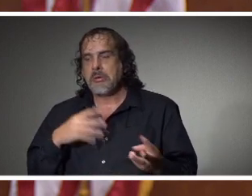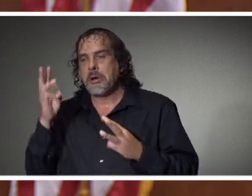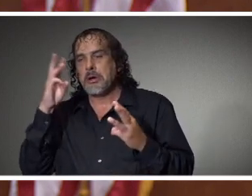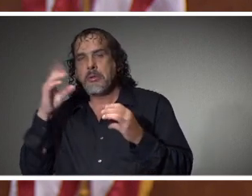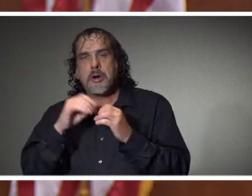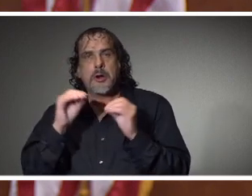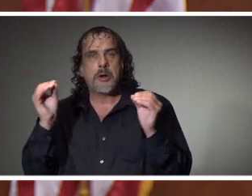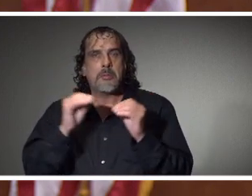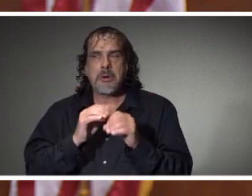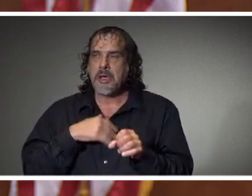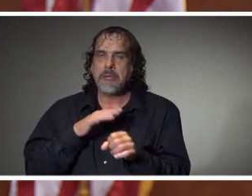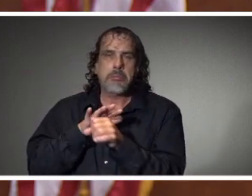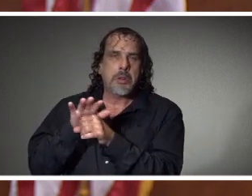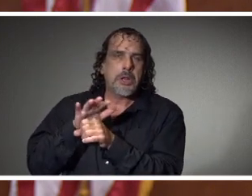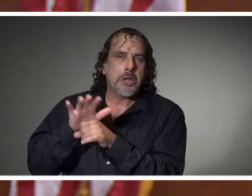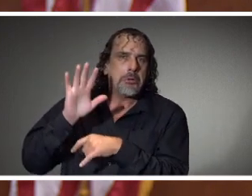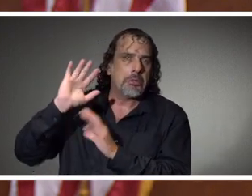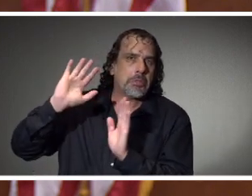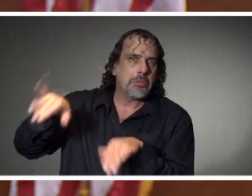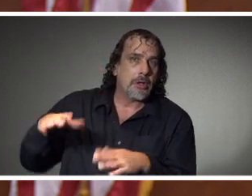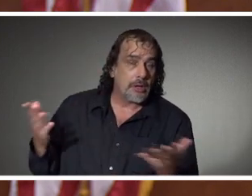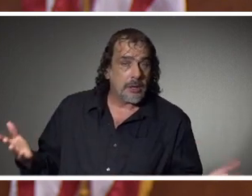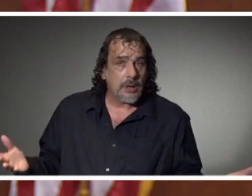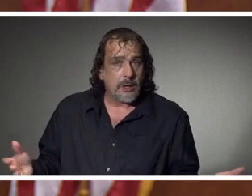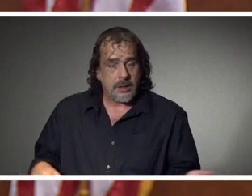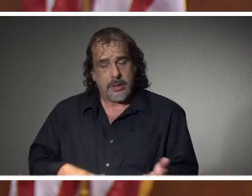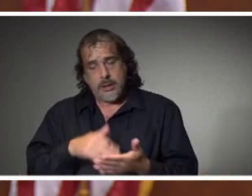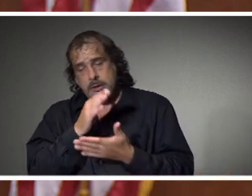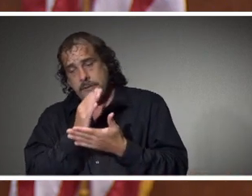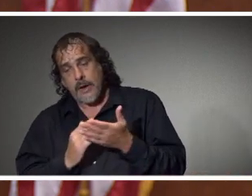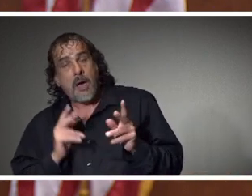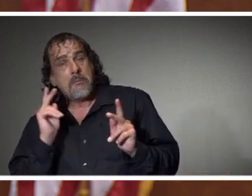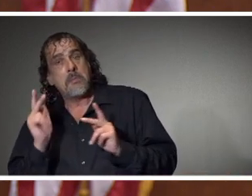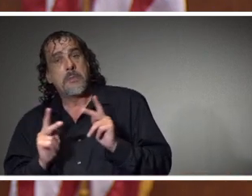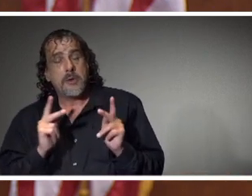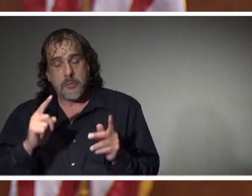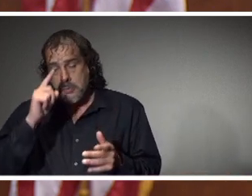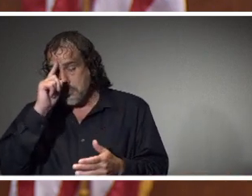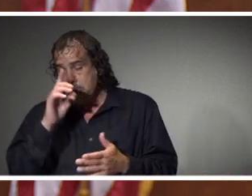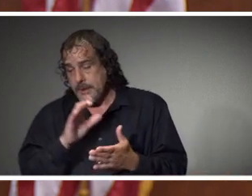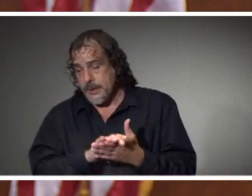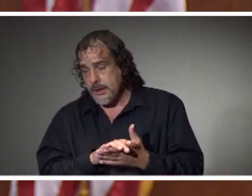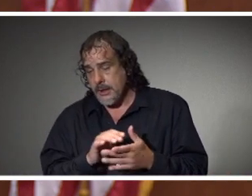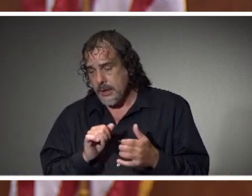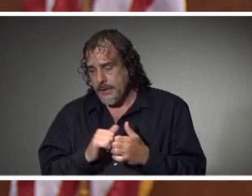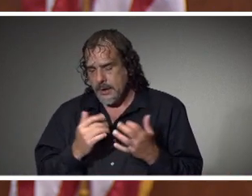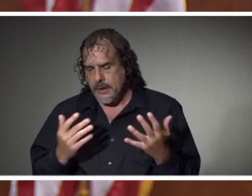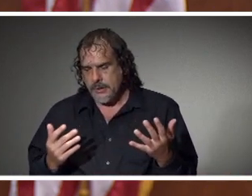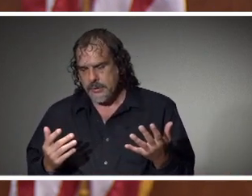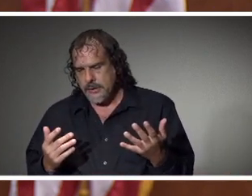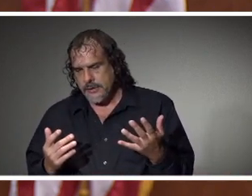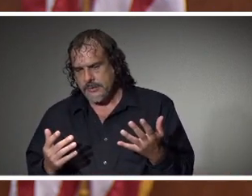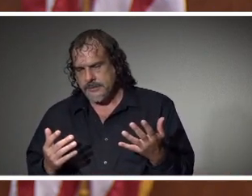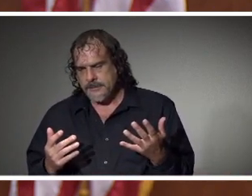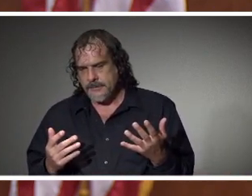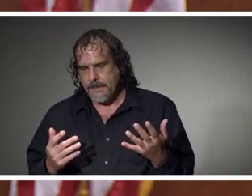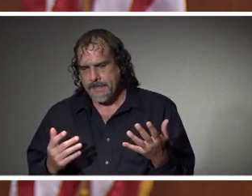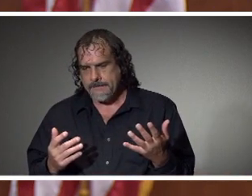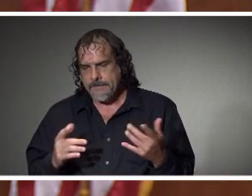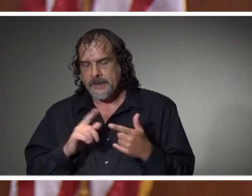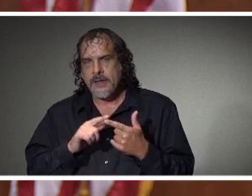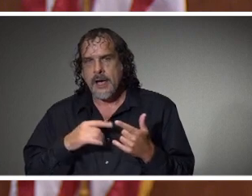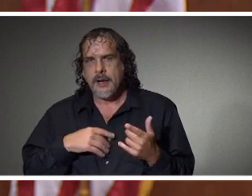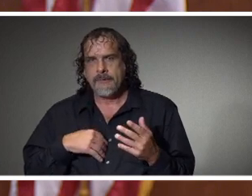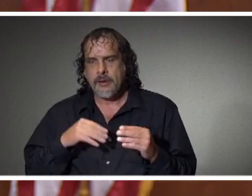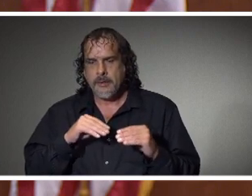our states. And quite frankly, I think there are those who believe that there is a lot of movement around the country, a lot of migration, a